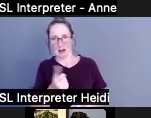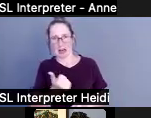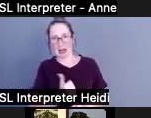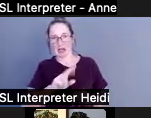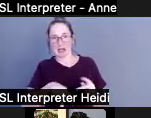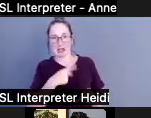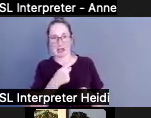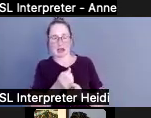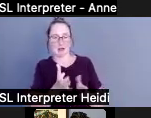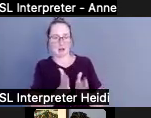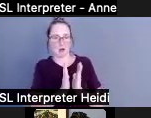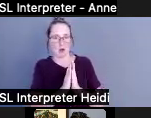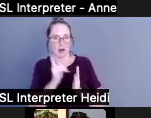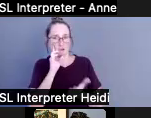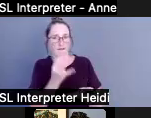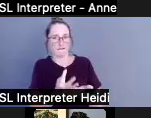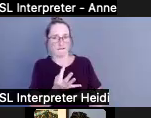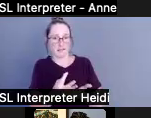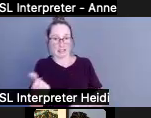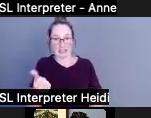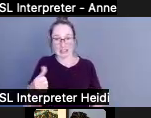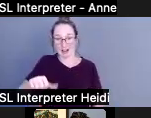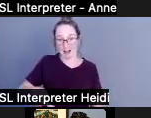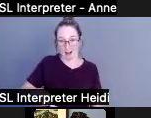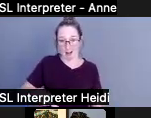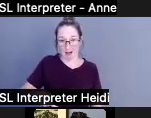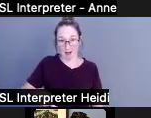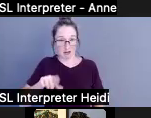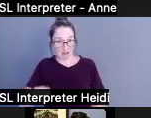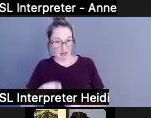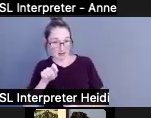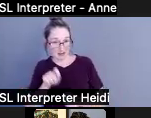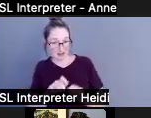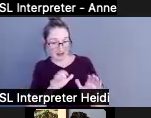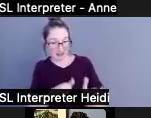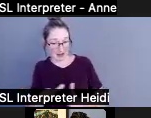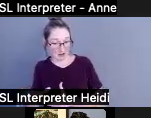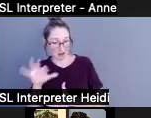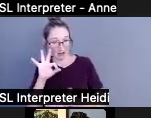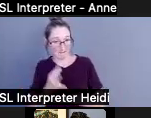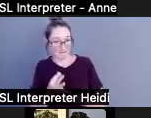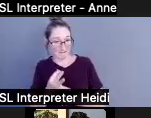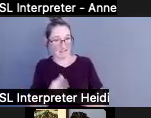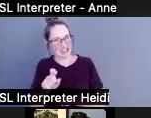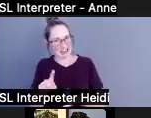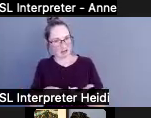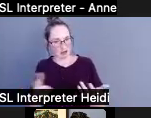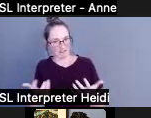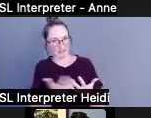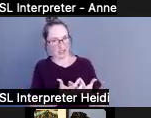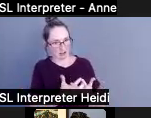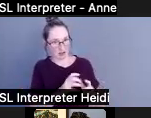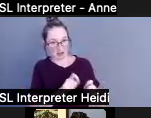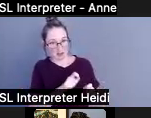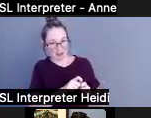of requests for funds that were denied? Are there specific categories that funds had to fit into?